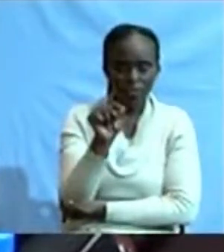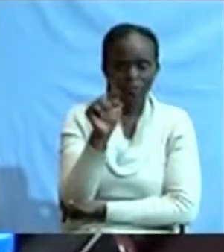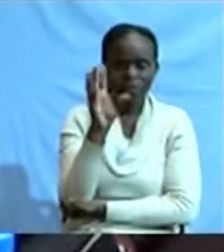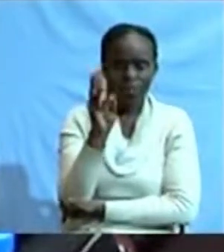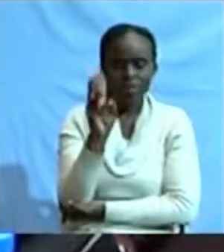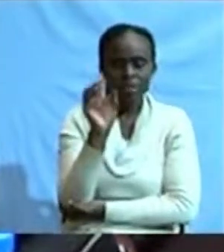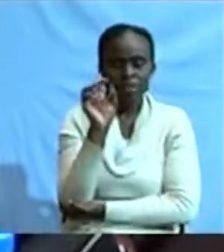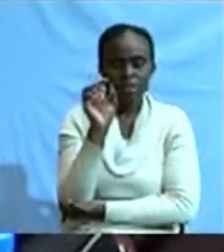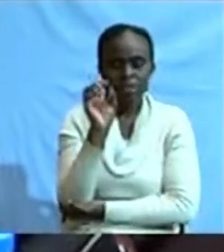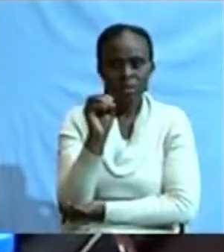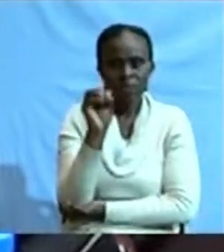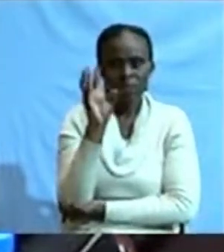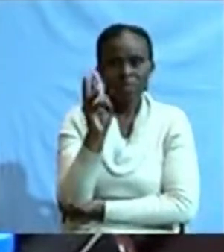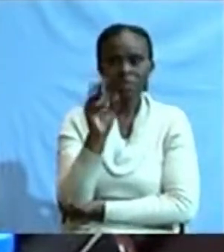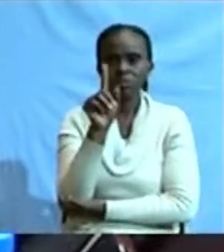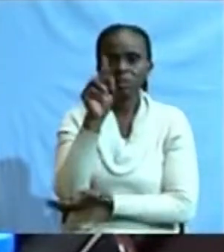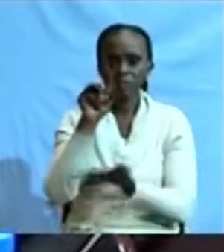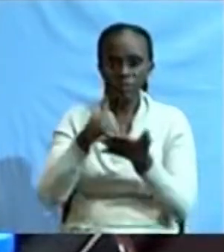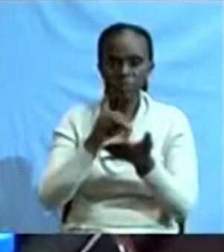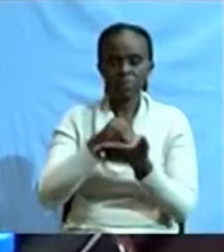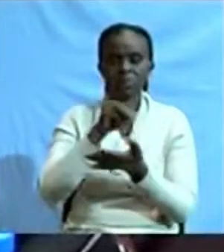1.606537,